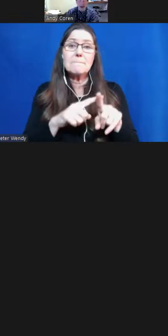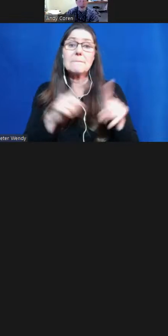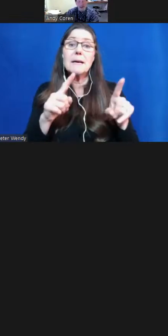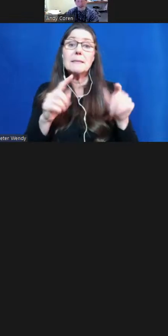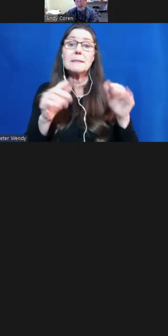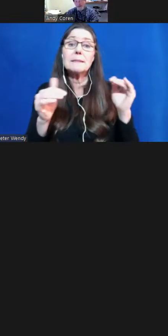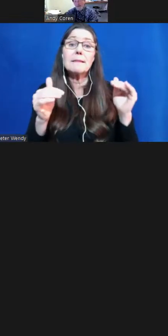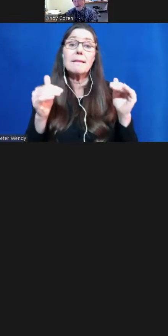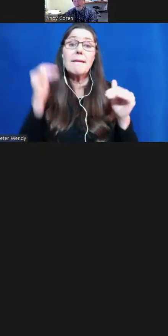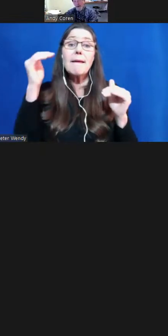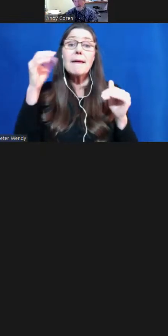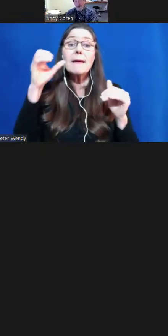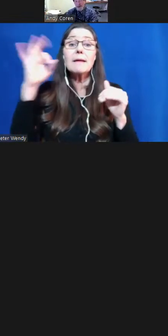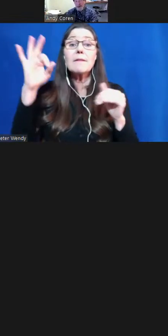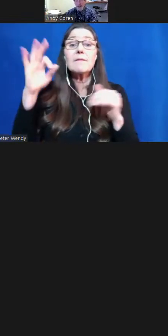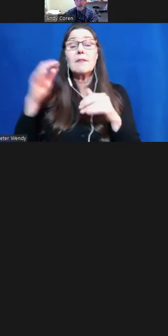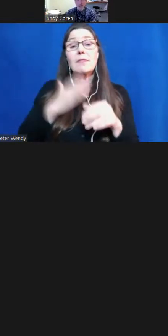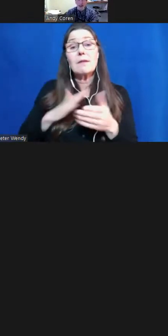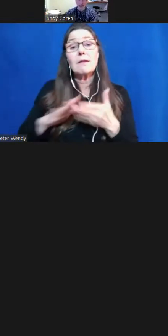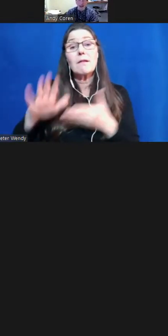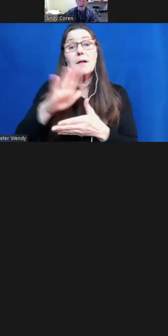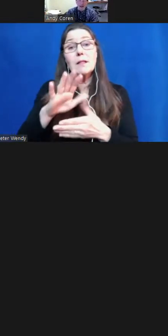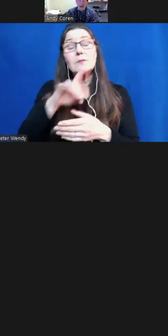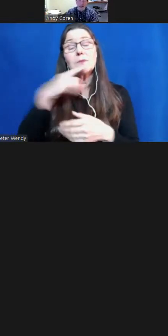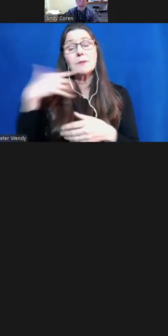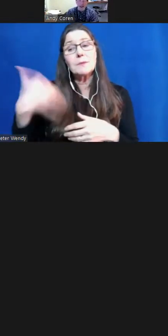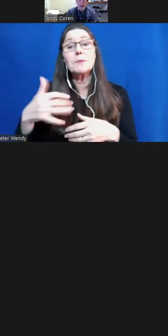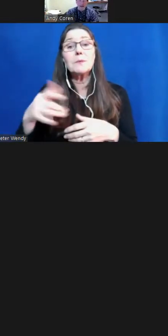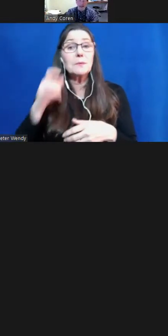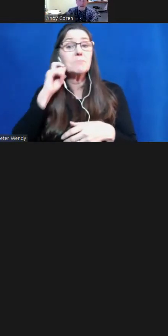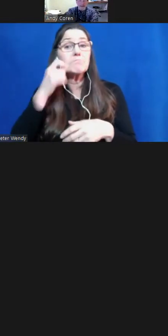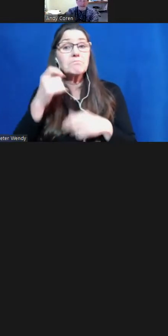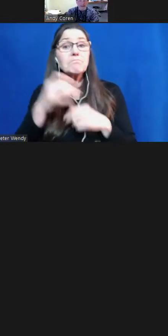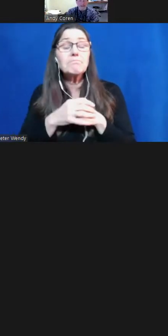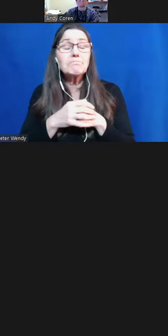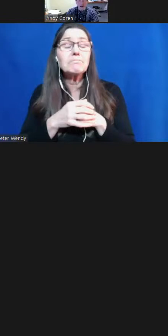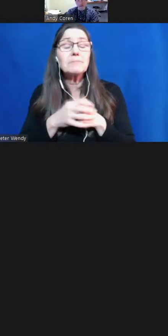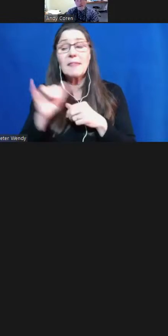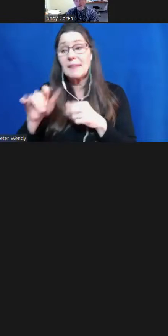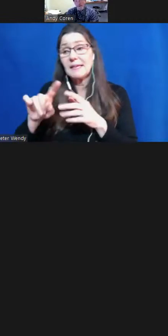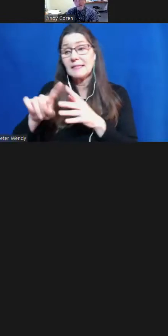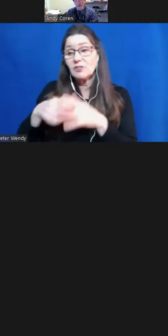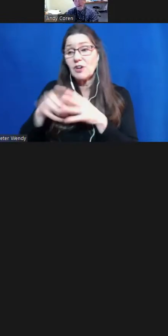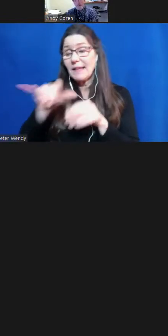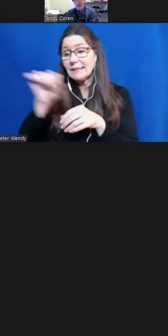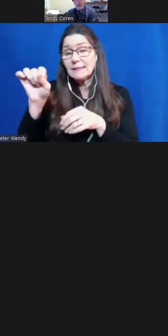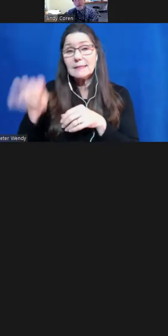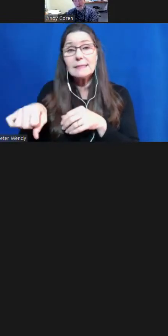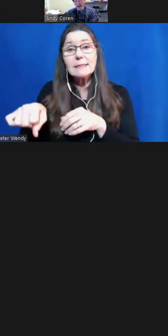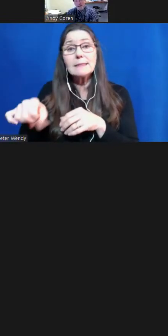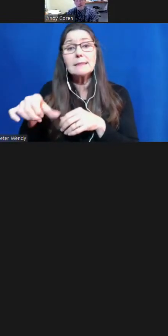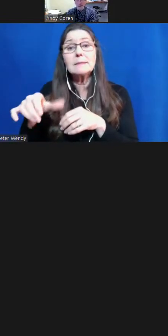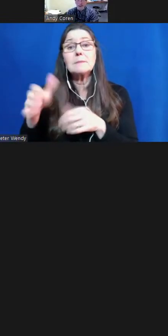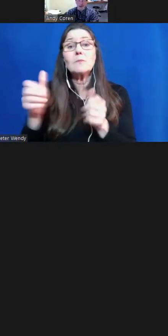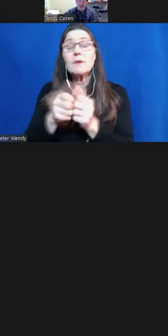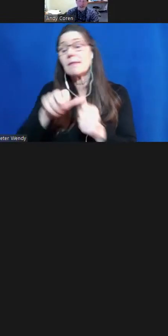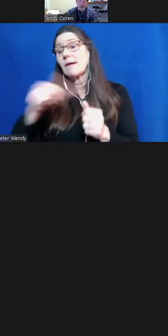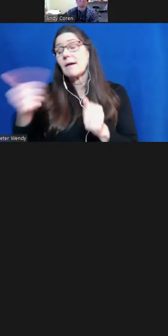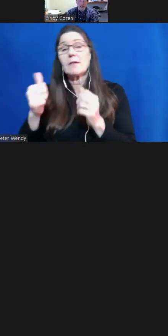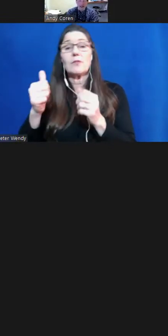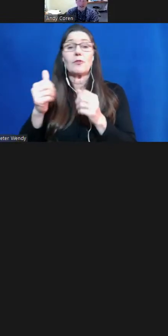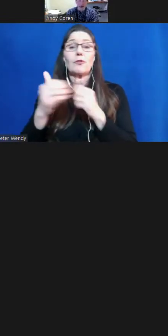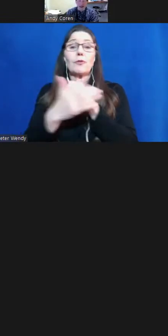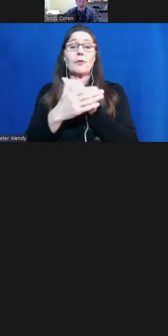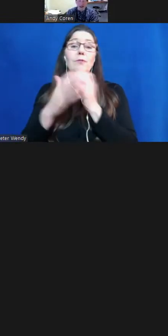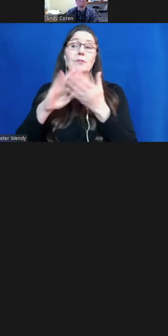of the college has been very forward thinking and has gotten that system down with probably other community colleges that are using